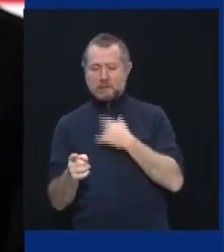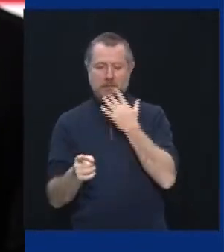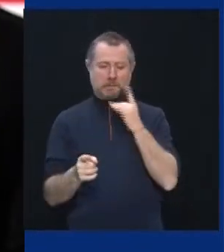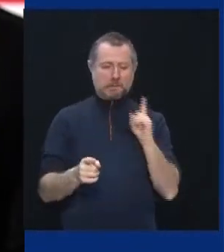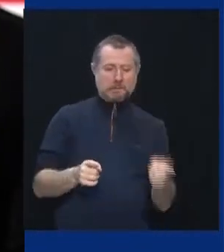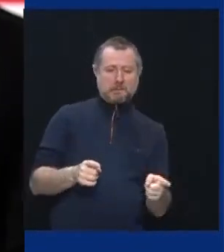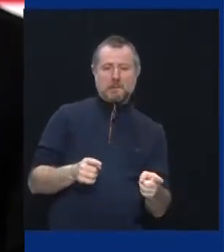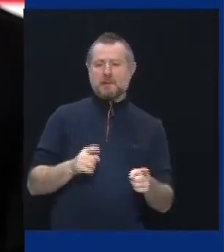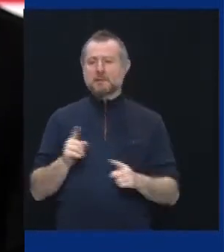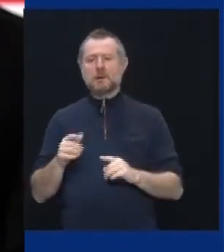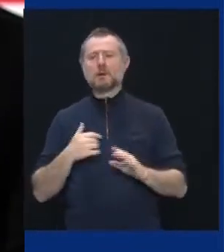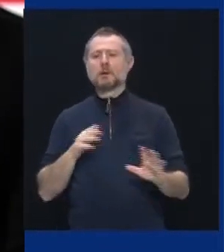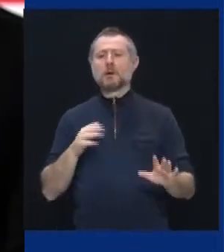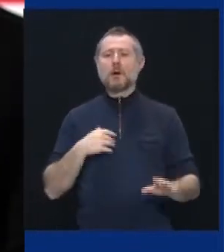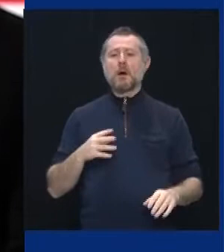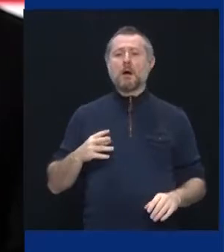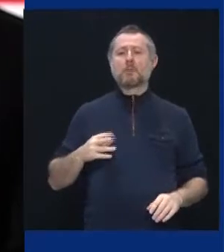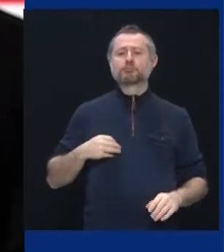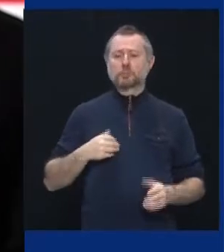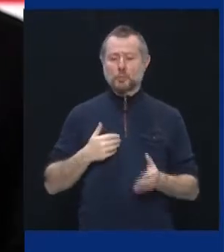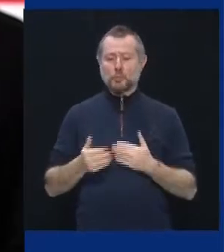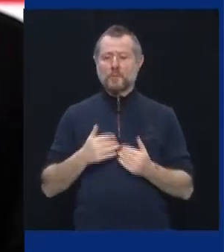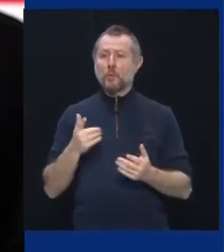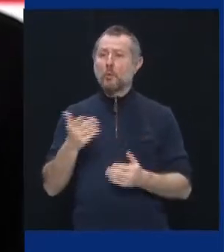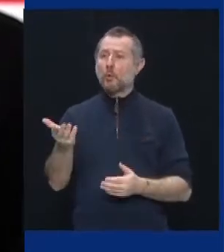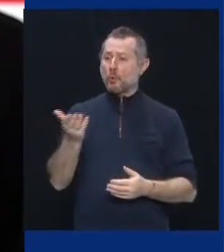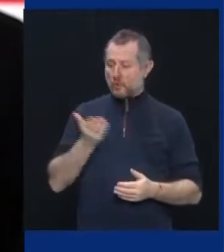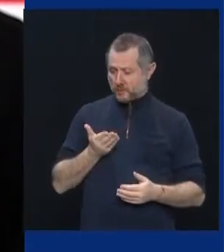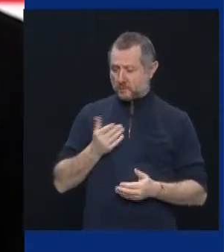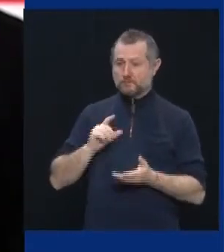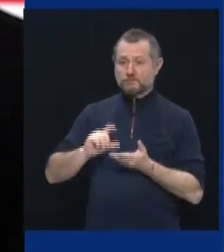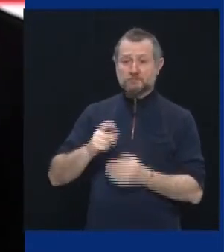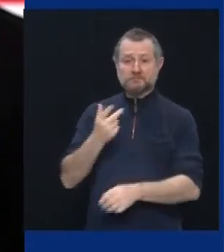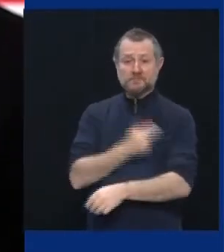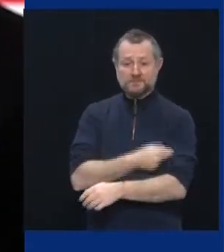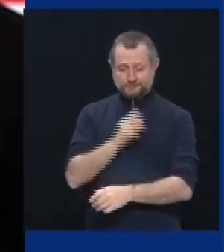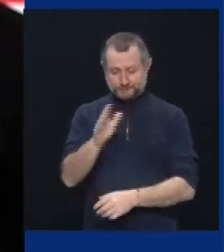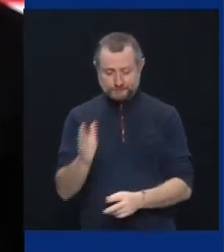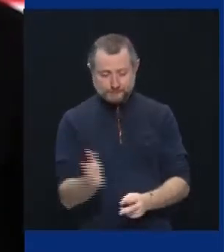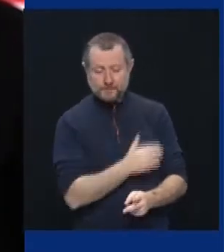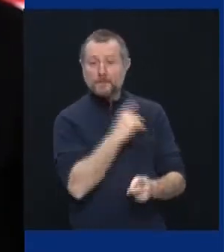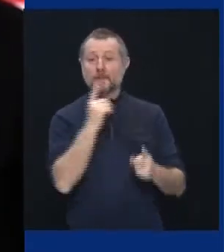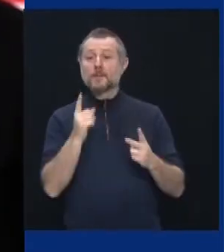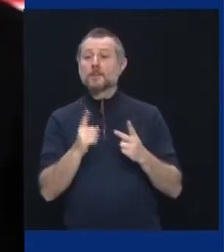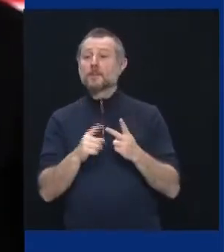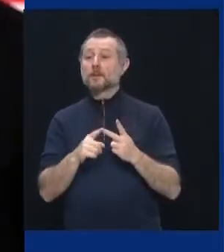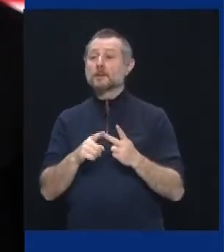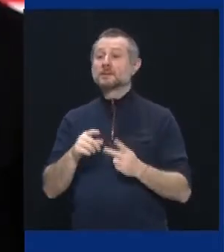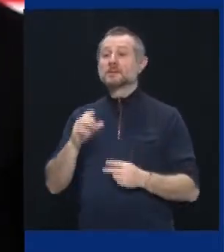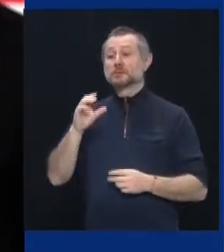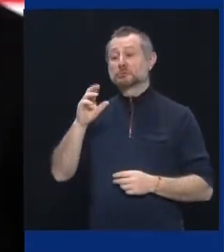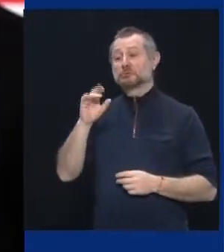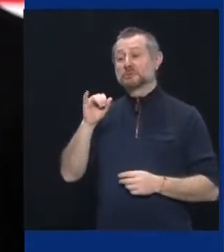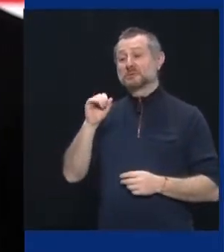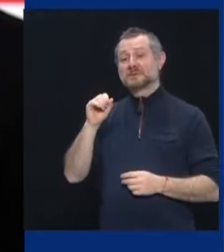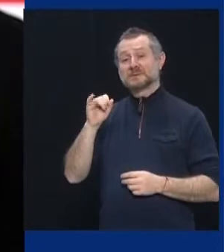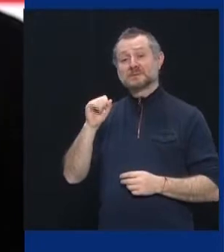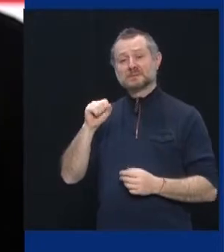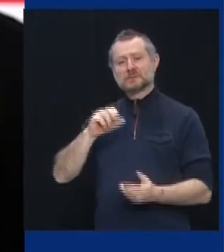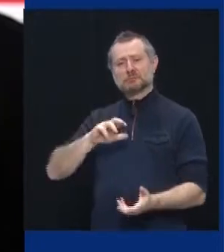vaccine you can get. Second crisis we have to deal with is we're up in Albany doing a state